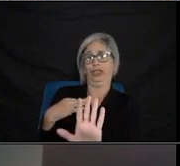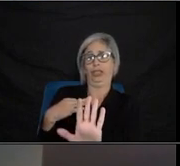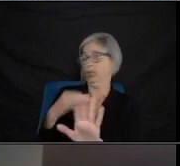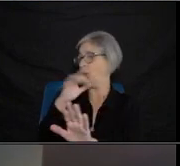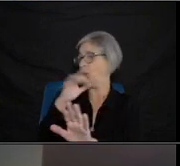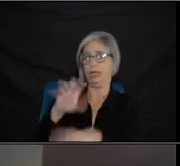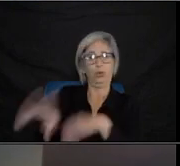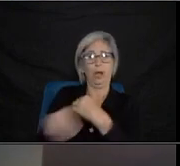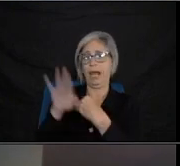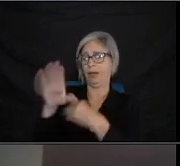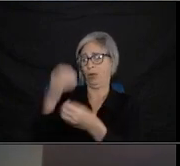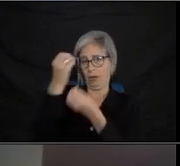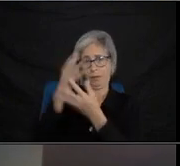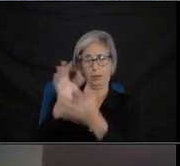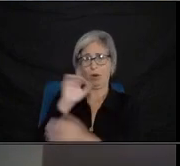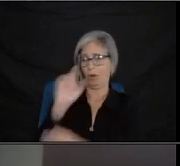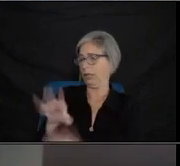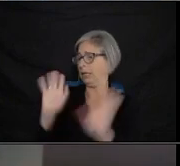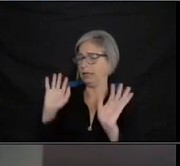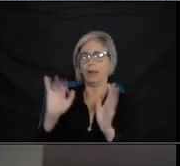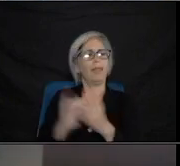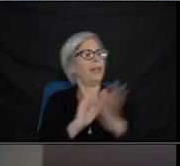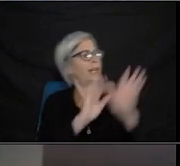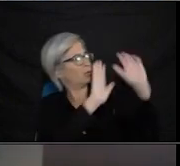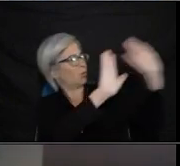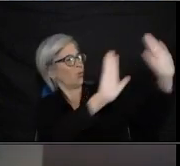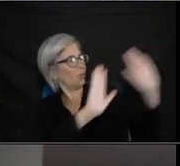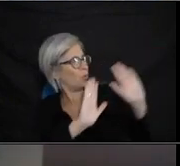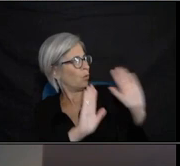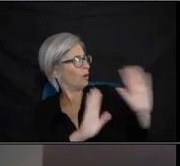anonymously. Got it. That's wonderful.